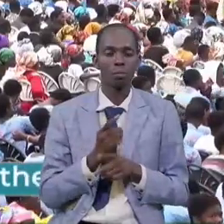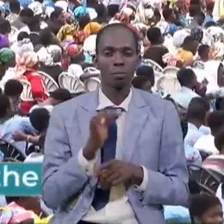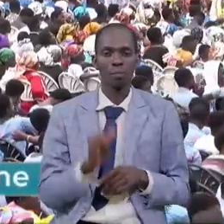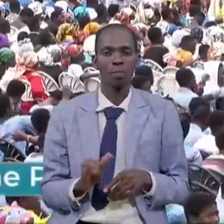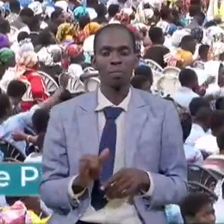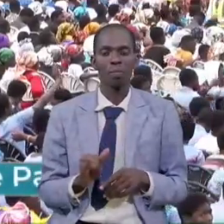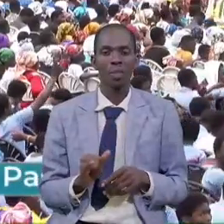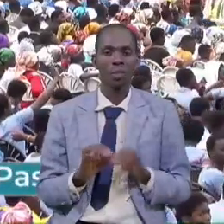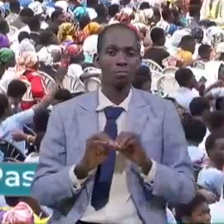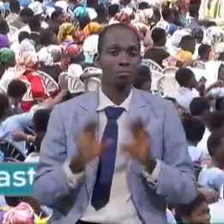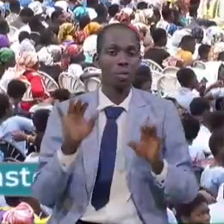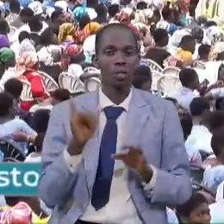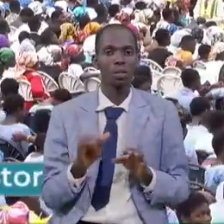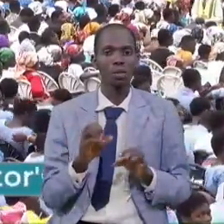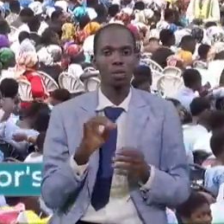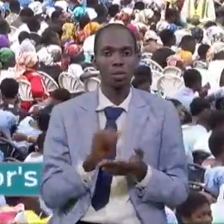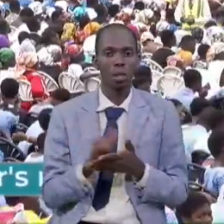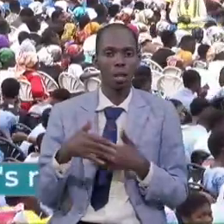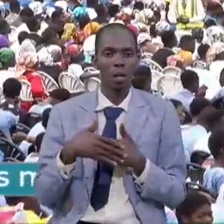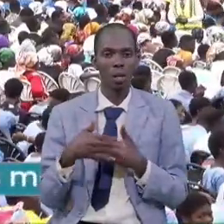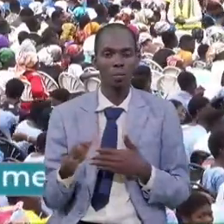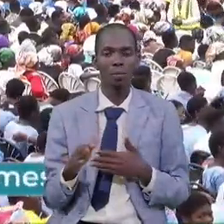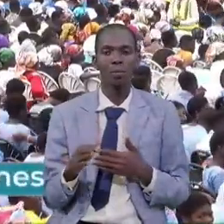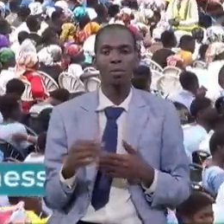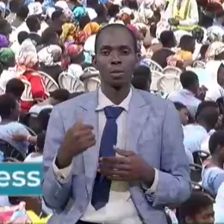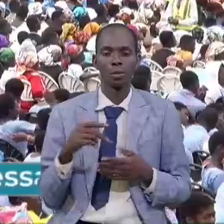find it difficult to locate them.